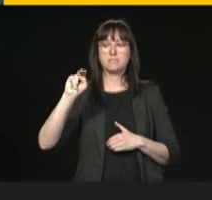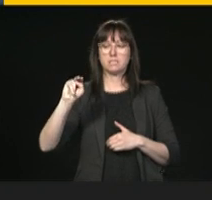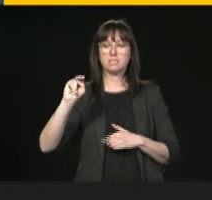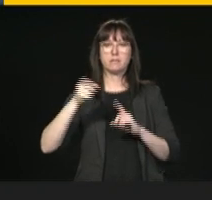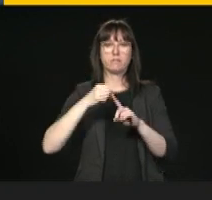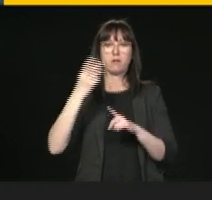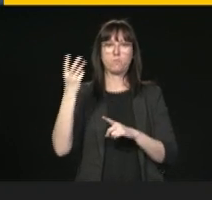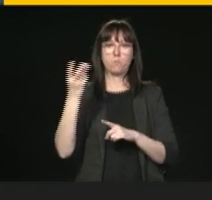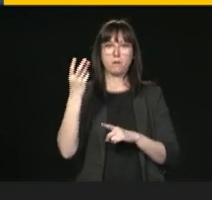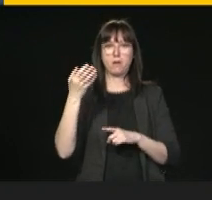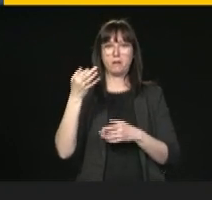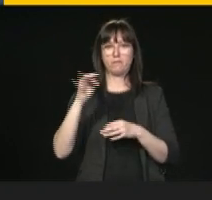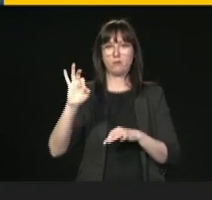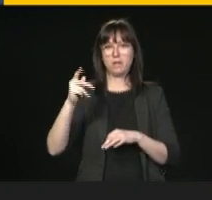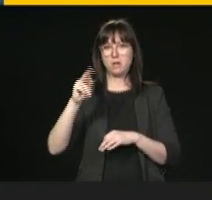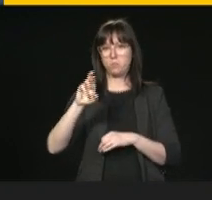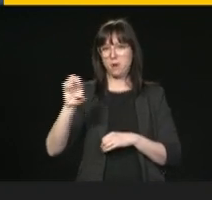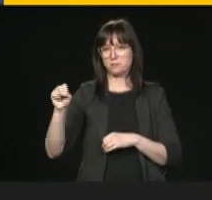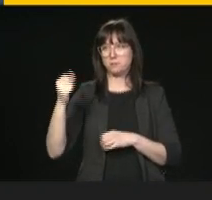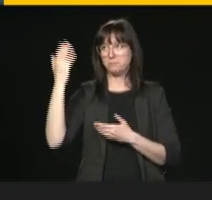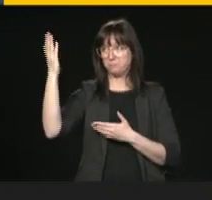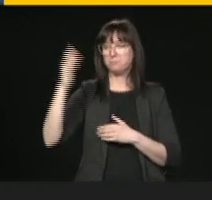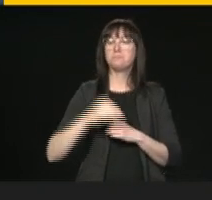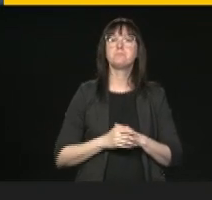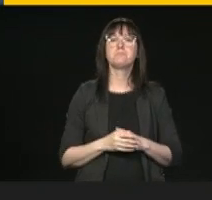vous la parole.